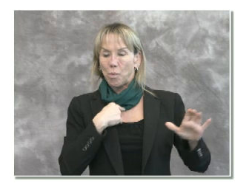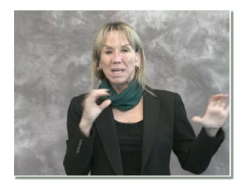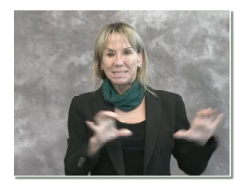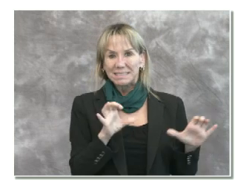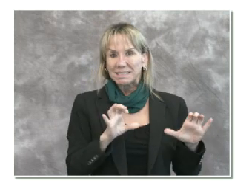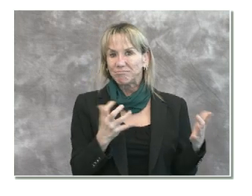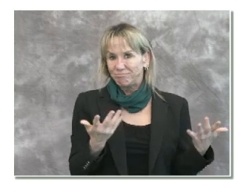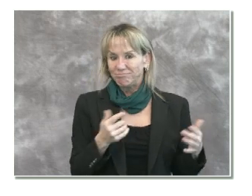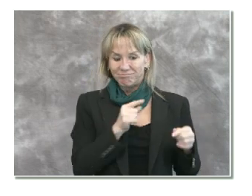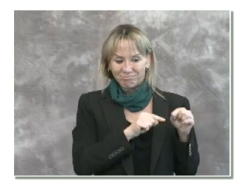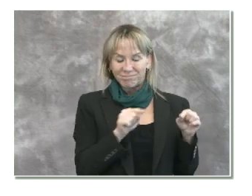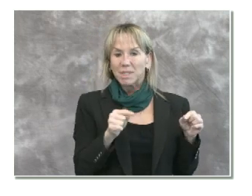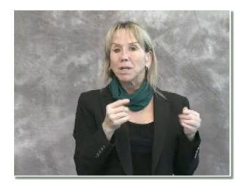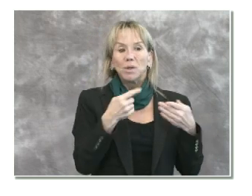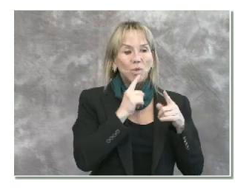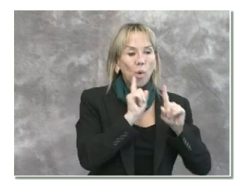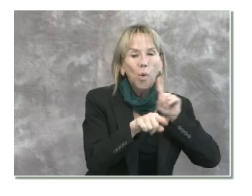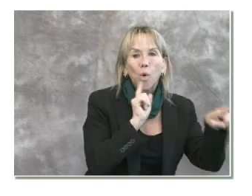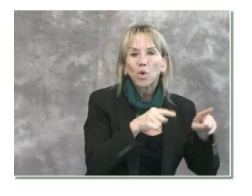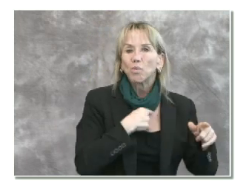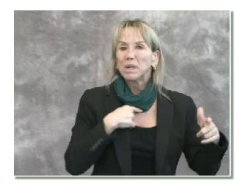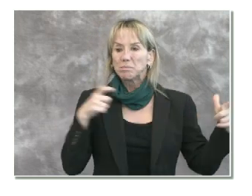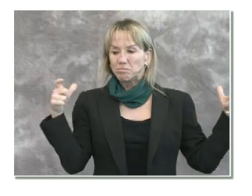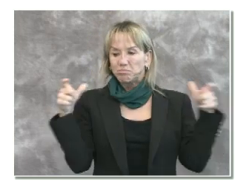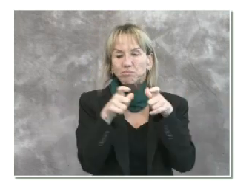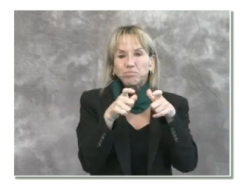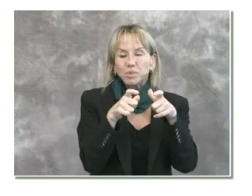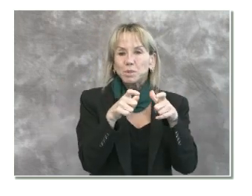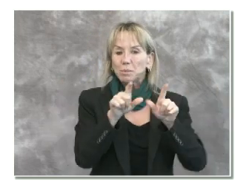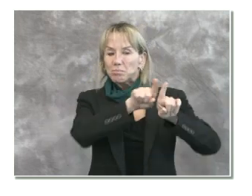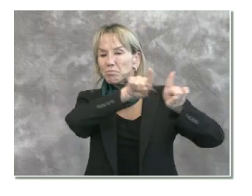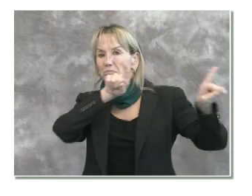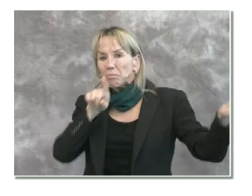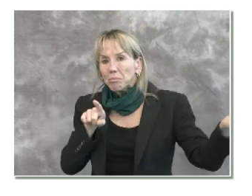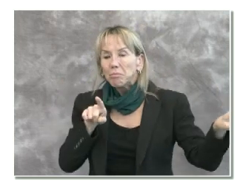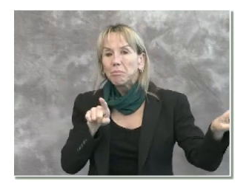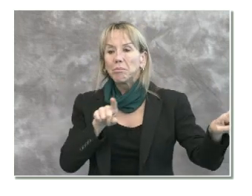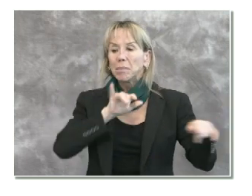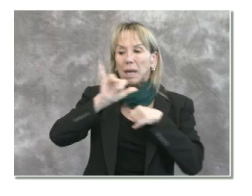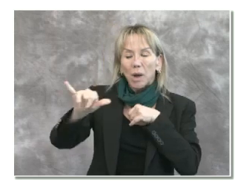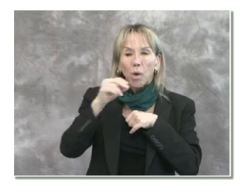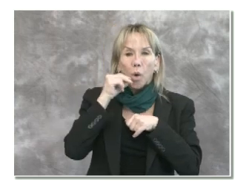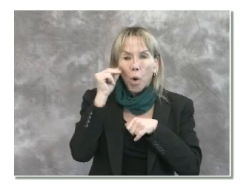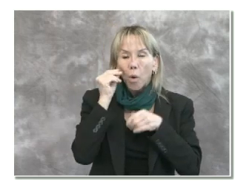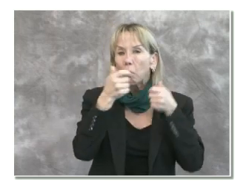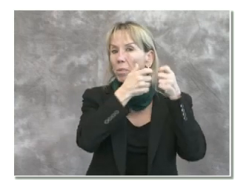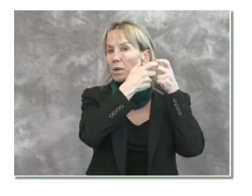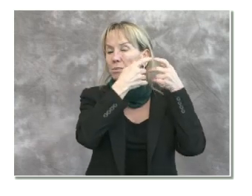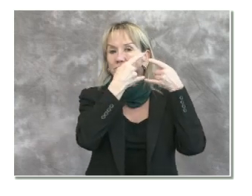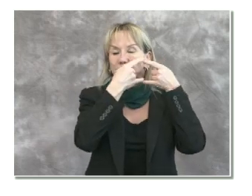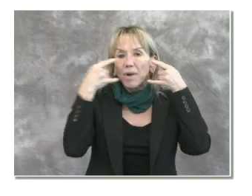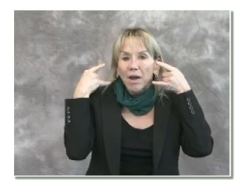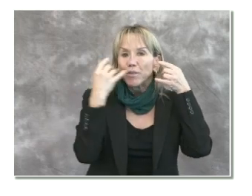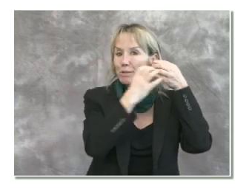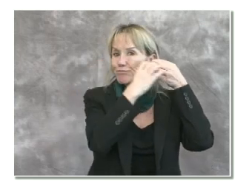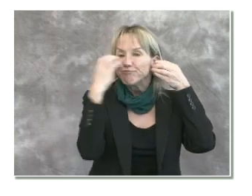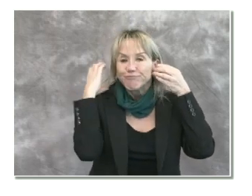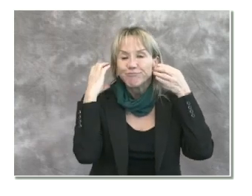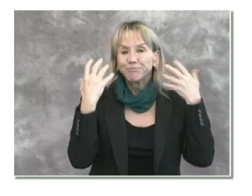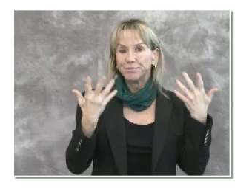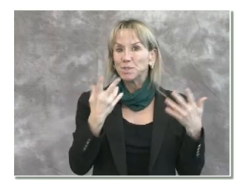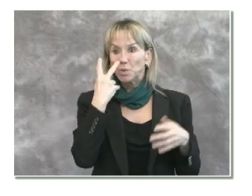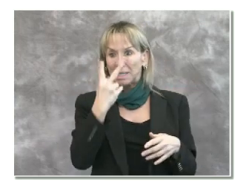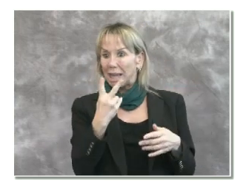health officer orders, mass gatherings, social distancing, staying at home, face coverings, and you see the success we've